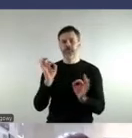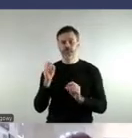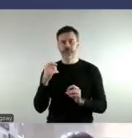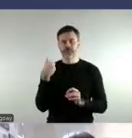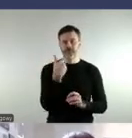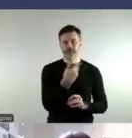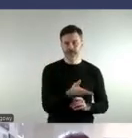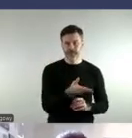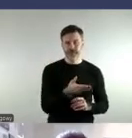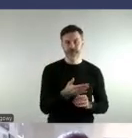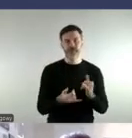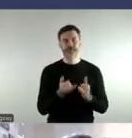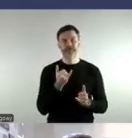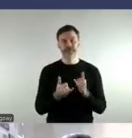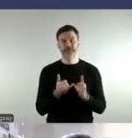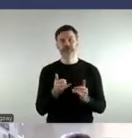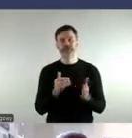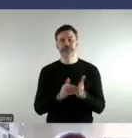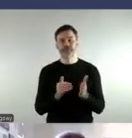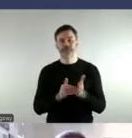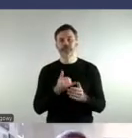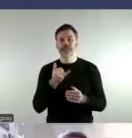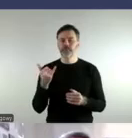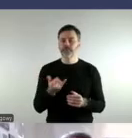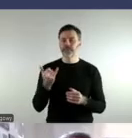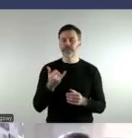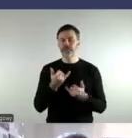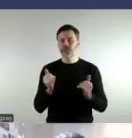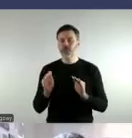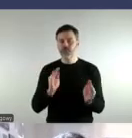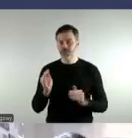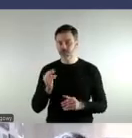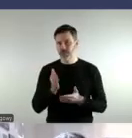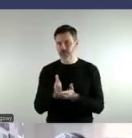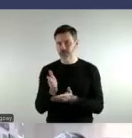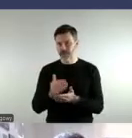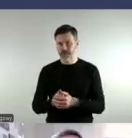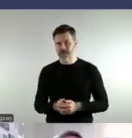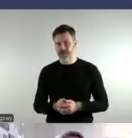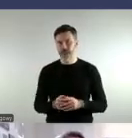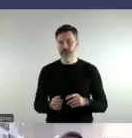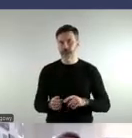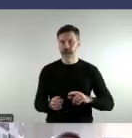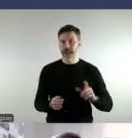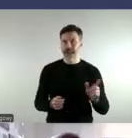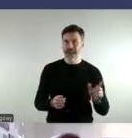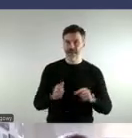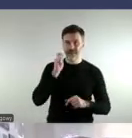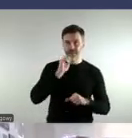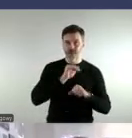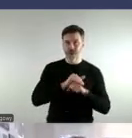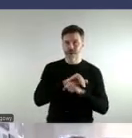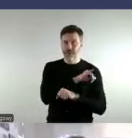with the necessary information. If there is a need, they provide any help that is necessary. Here you can